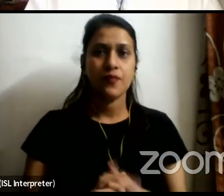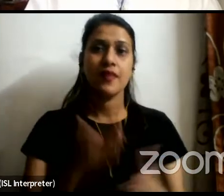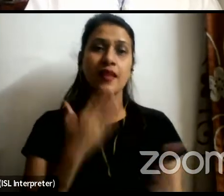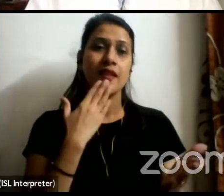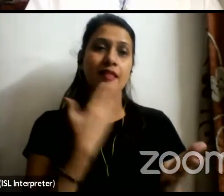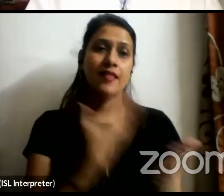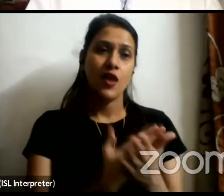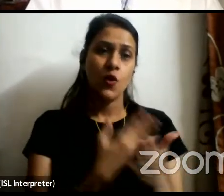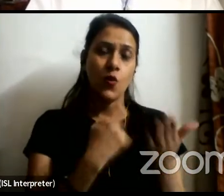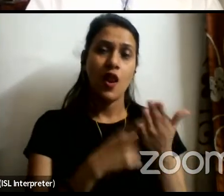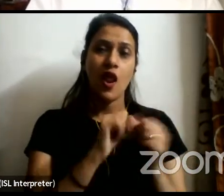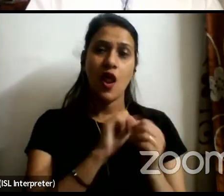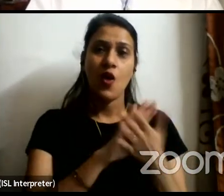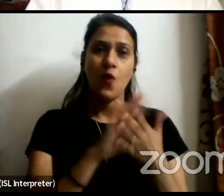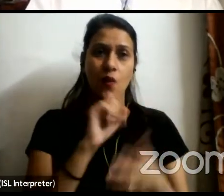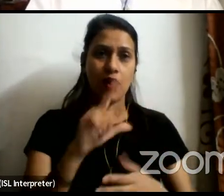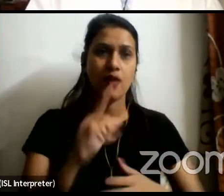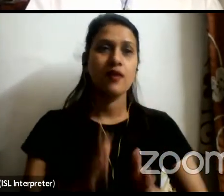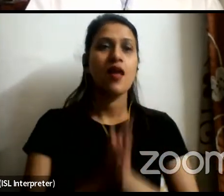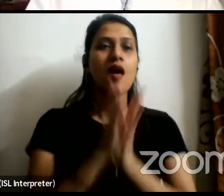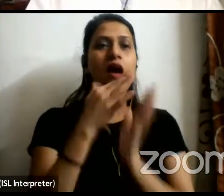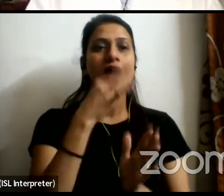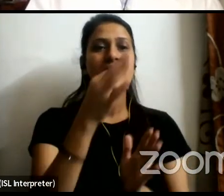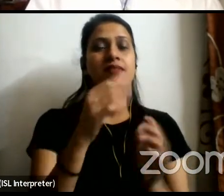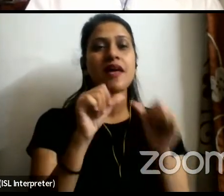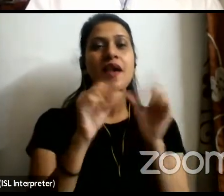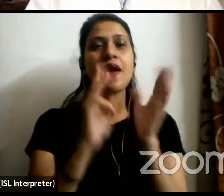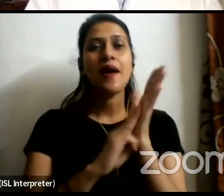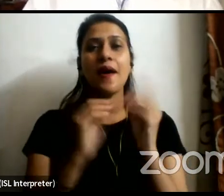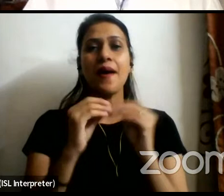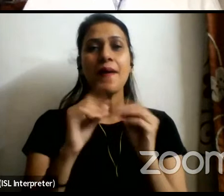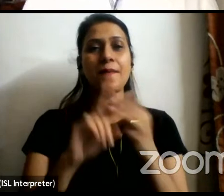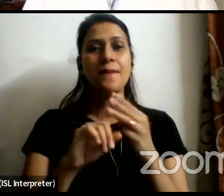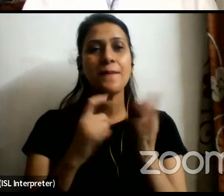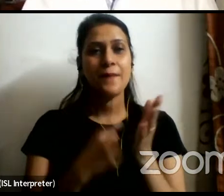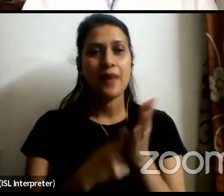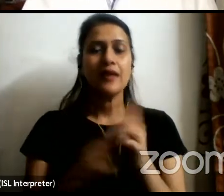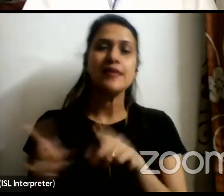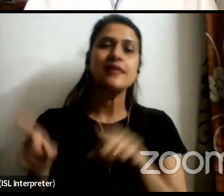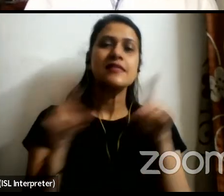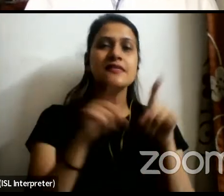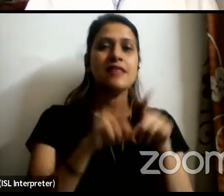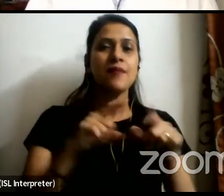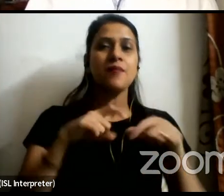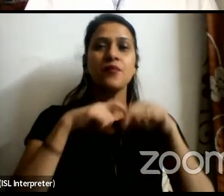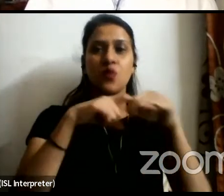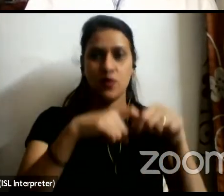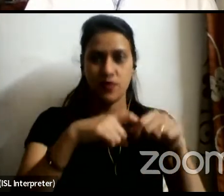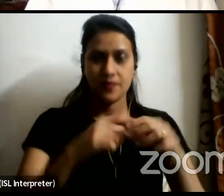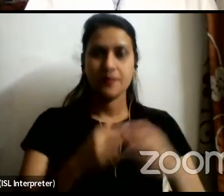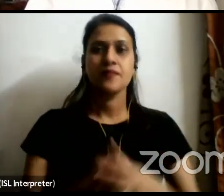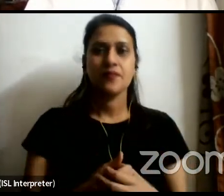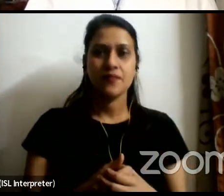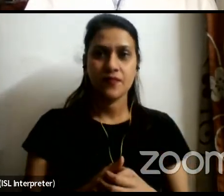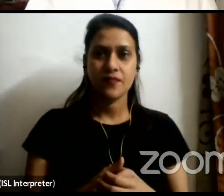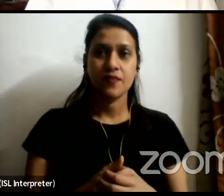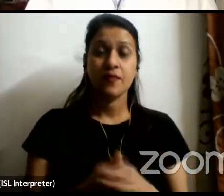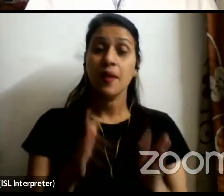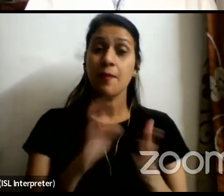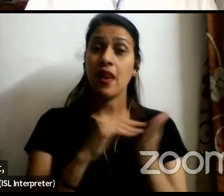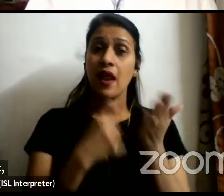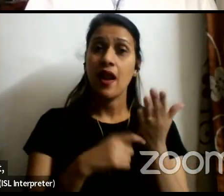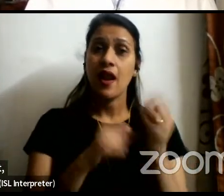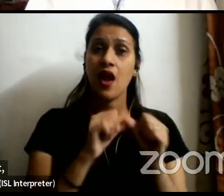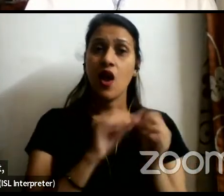sort of coming back to Amber on the the same strand of questions. Again, as Rahul put it,